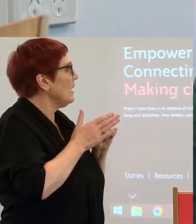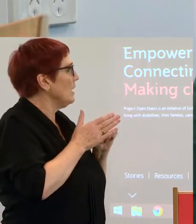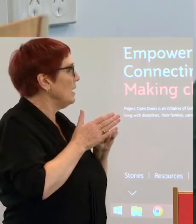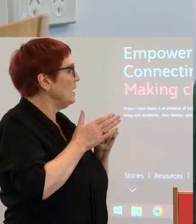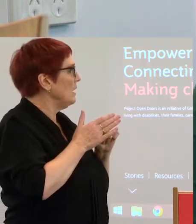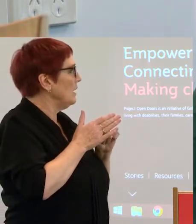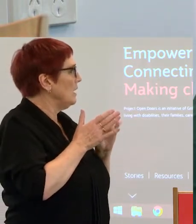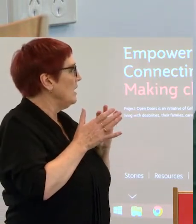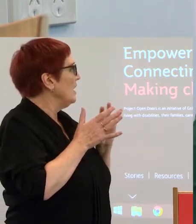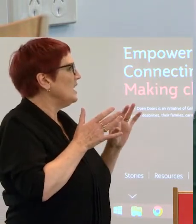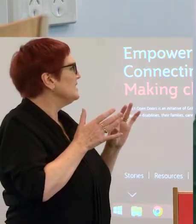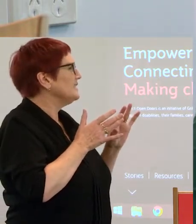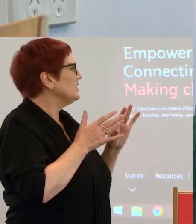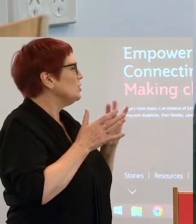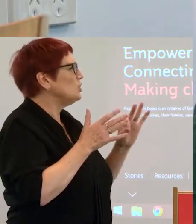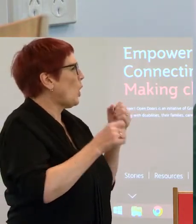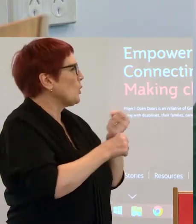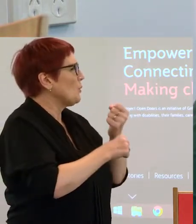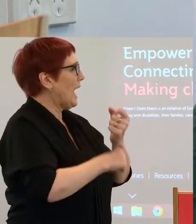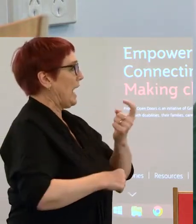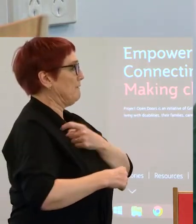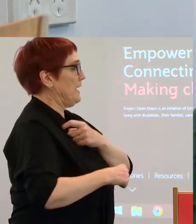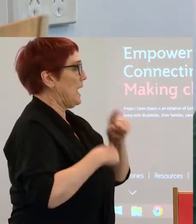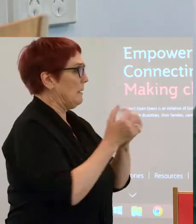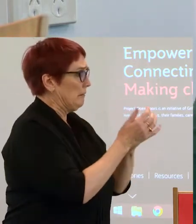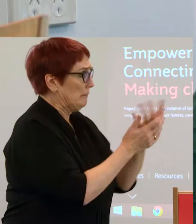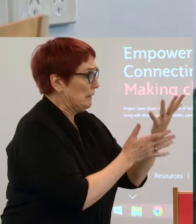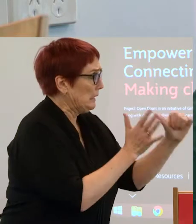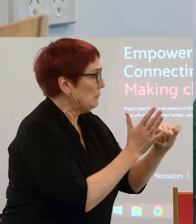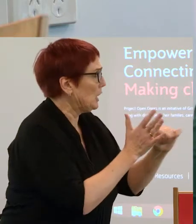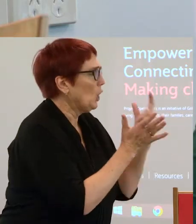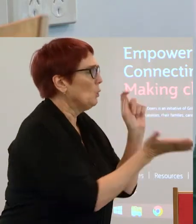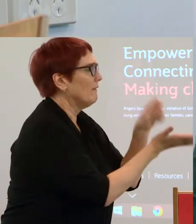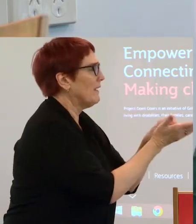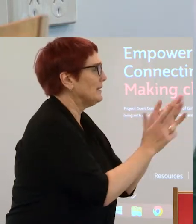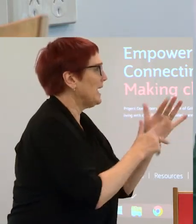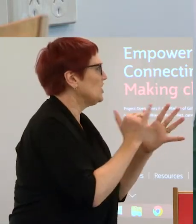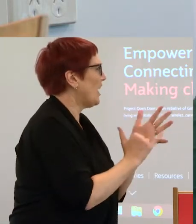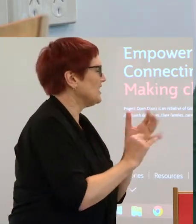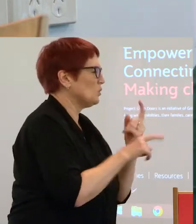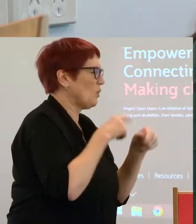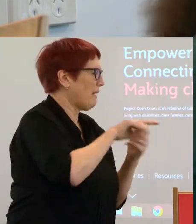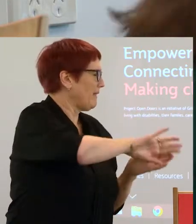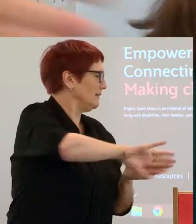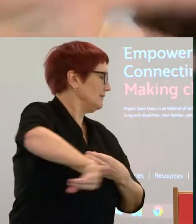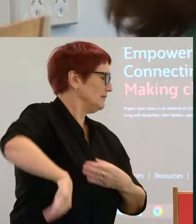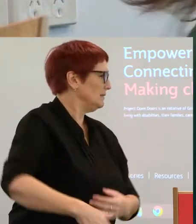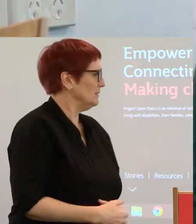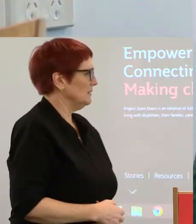potential fears of cost blowouts and who's going to fund the NDIS and those type of issues. Thank you.